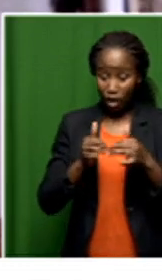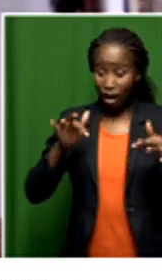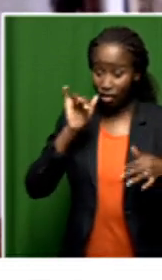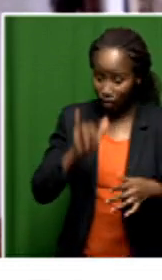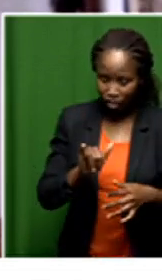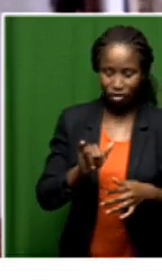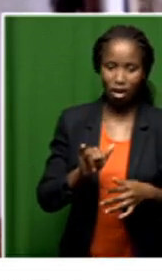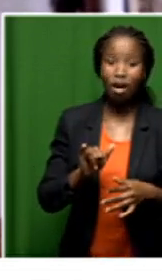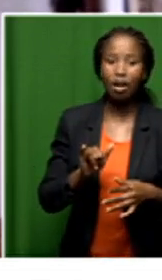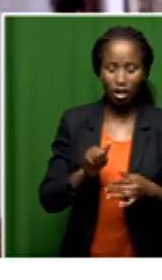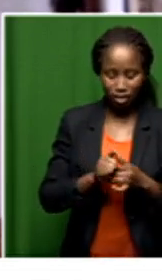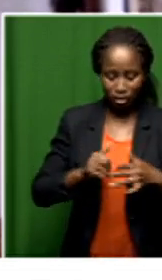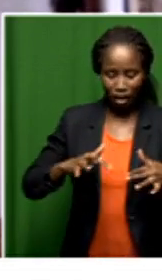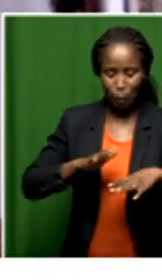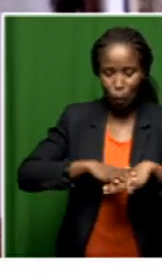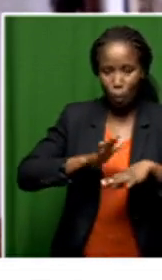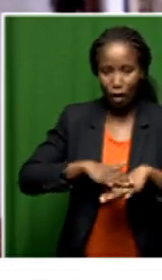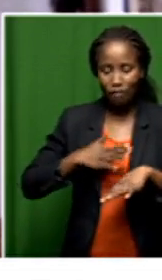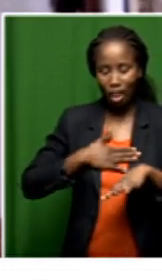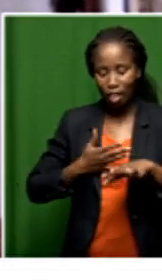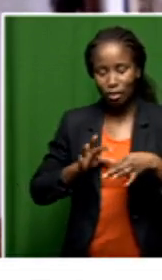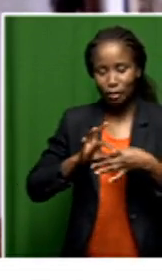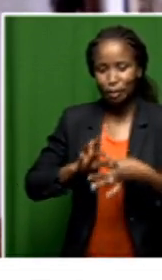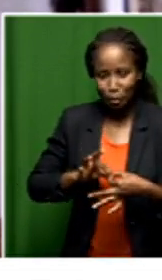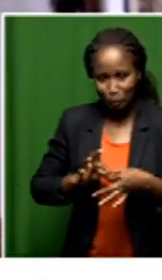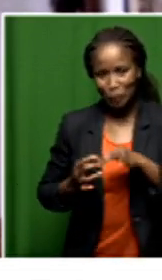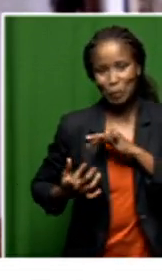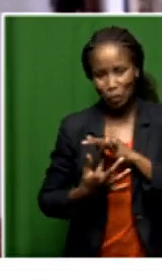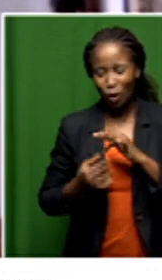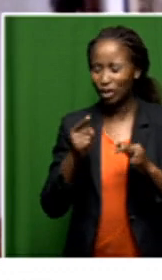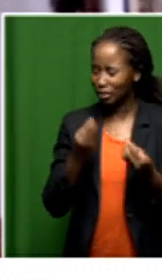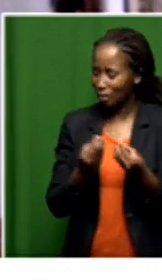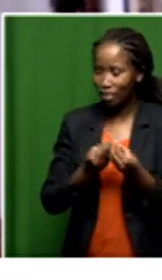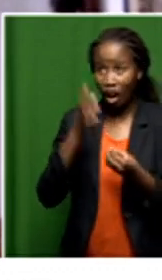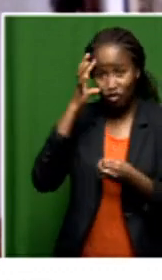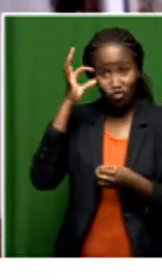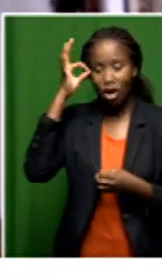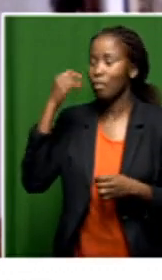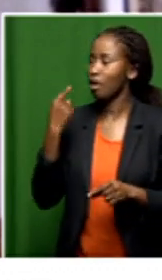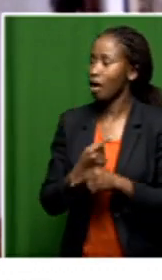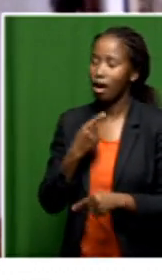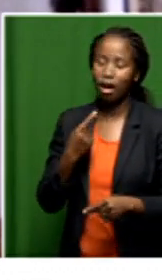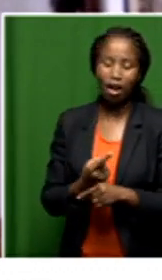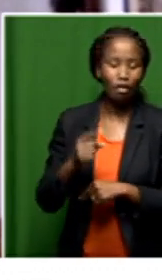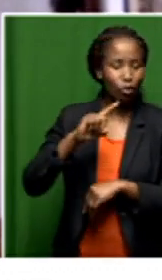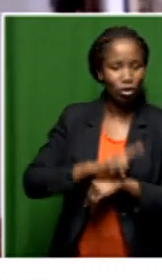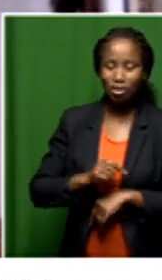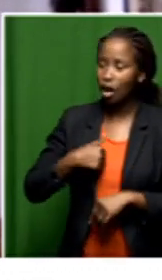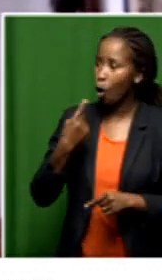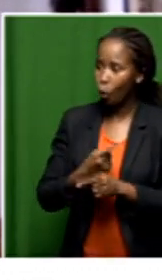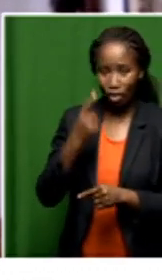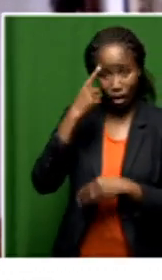I guess this is why I'm still pursuing it now, because it's something I think about, dream about. I'm obsessed with music. I feel like it's a huge part of